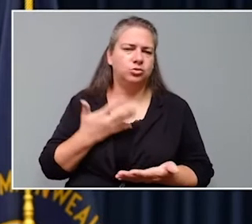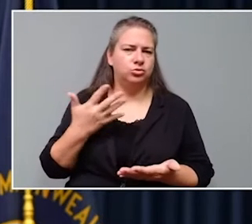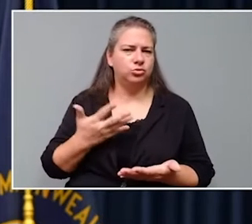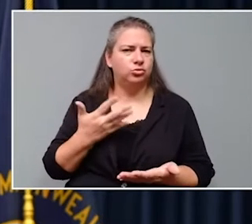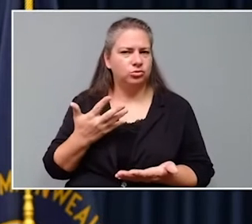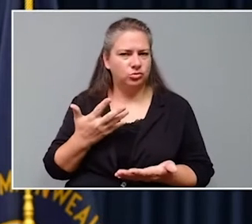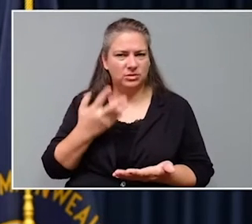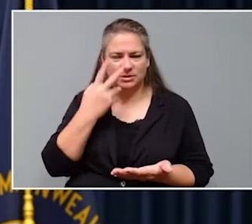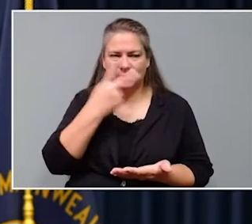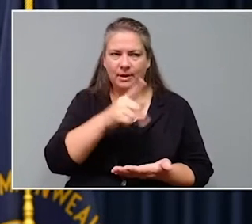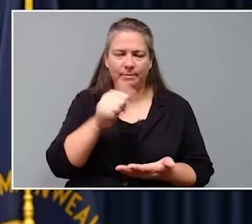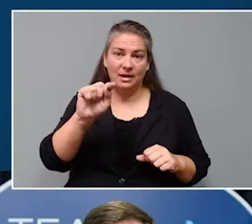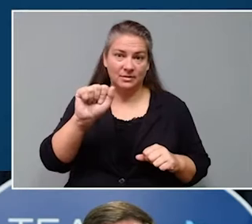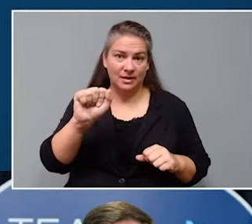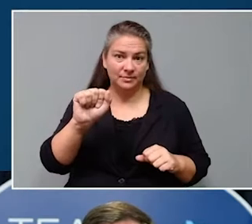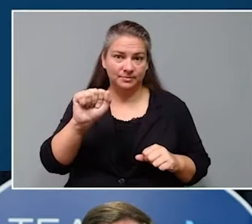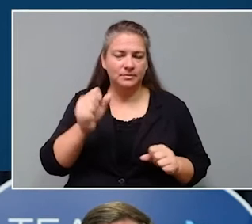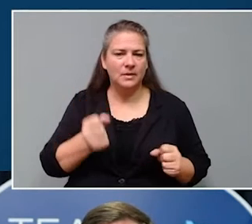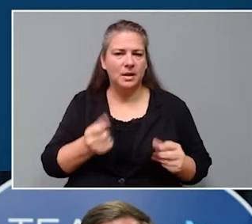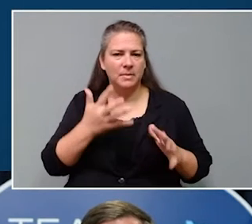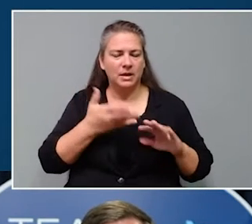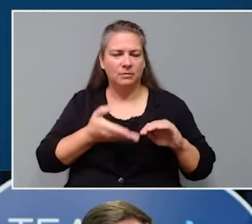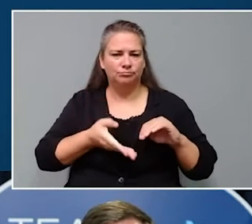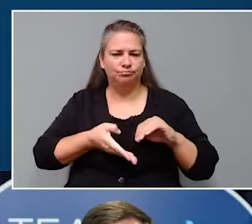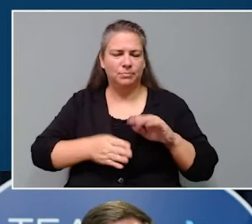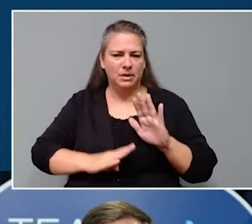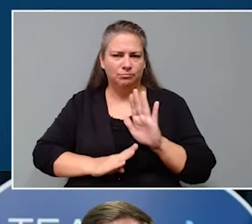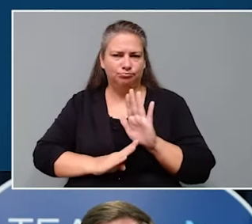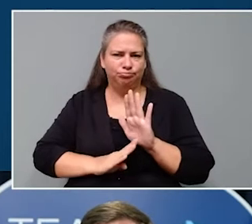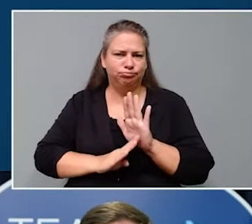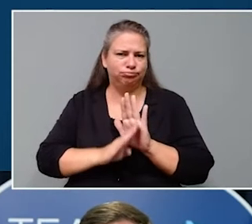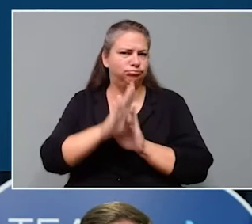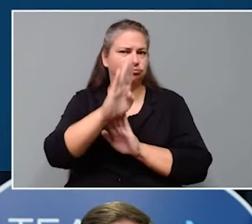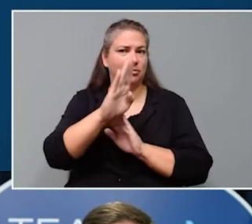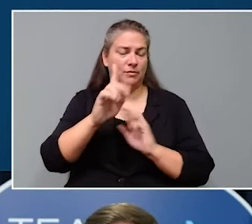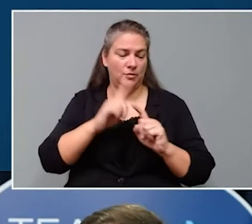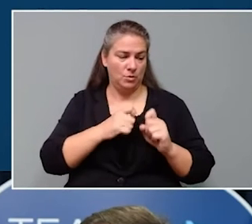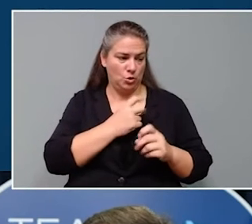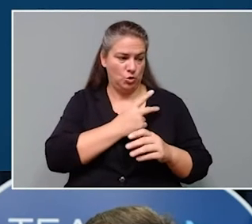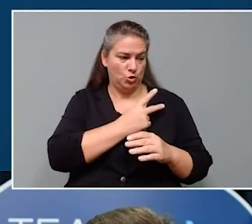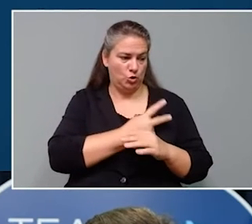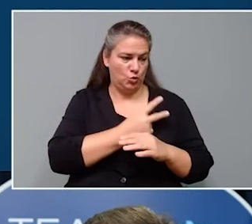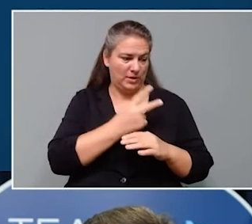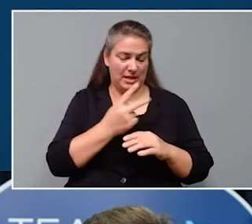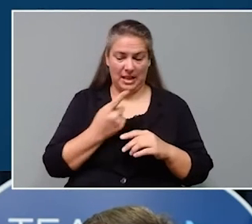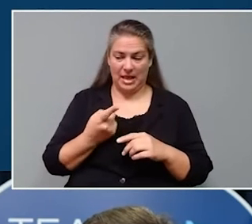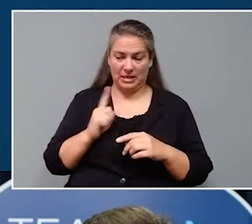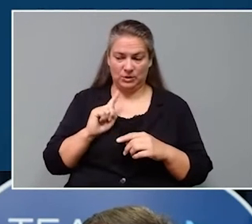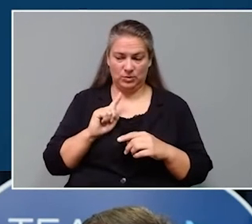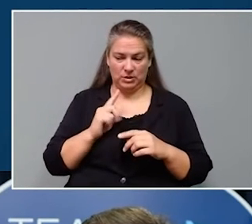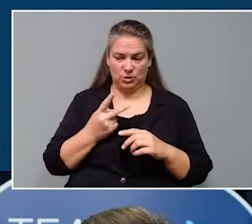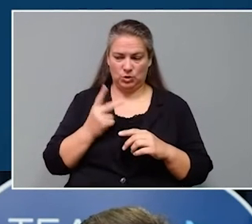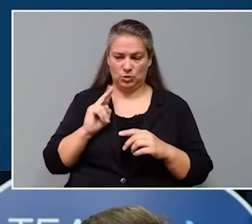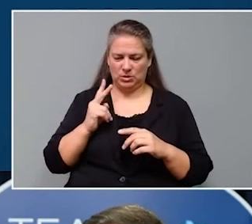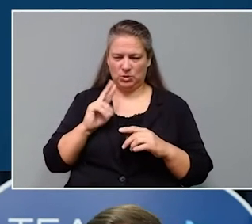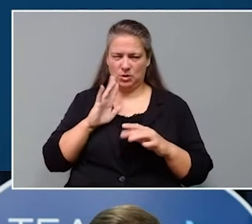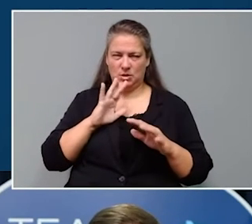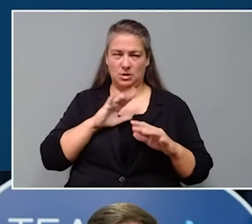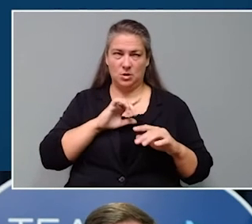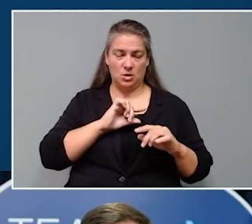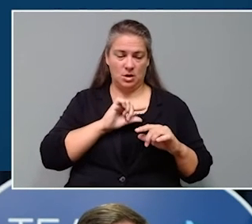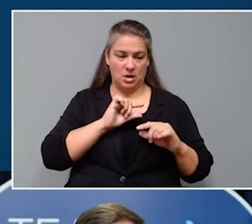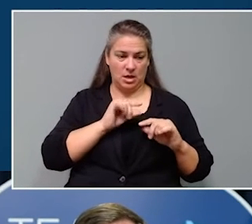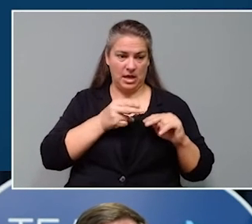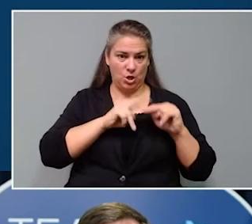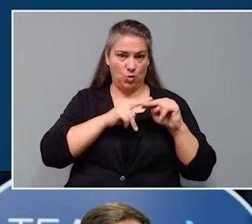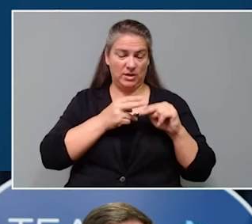,000 new cases reported over the Labor Day weekend. He also reported more than 30,000 new cases over the past week, the highest